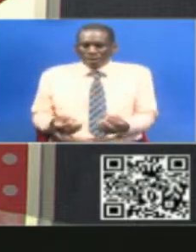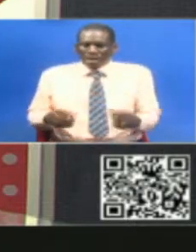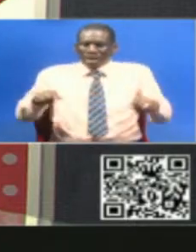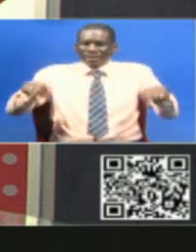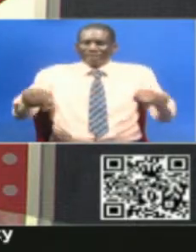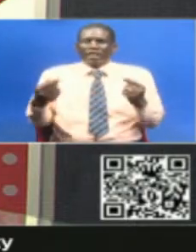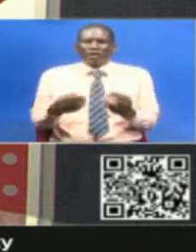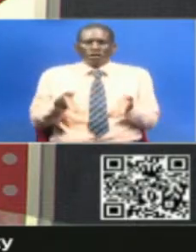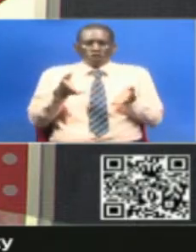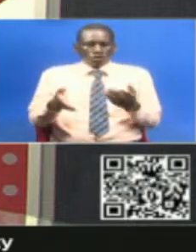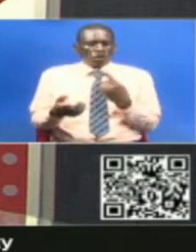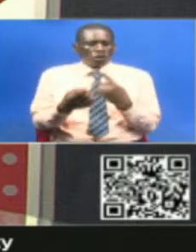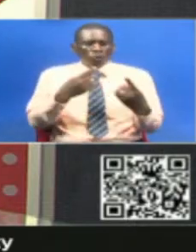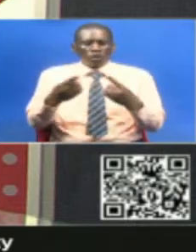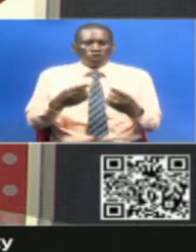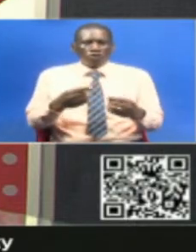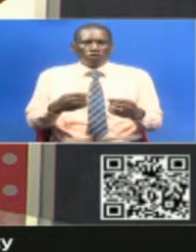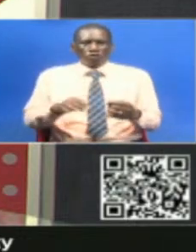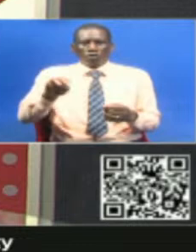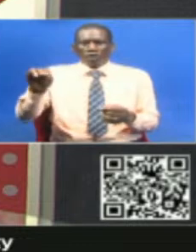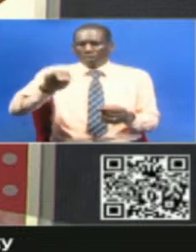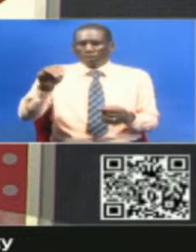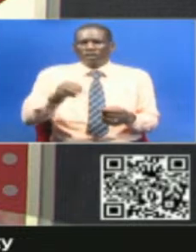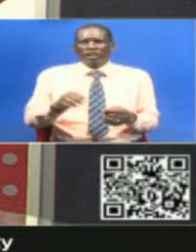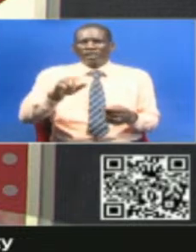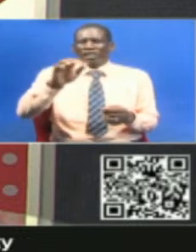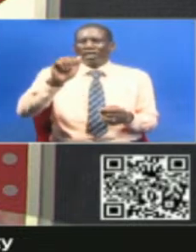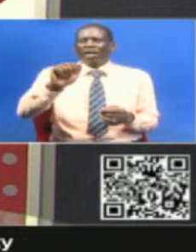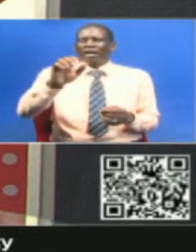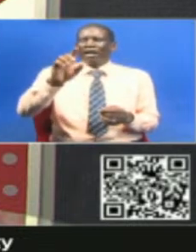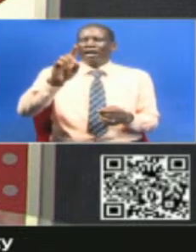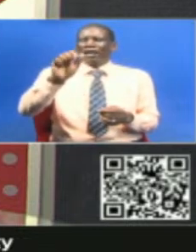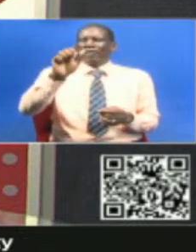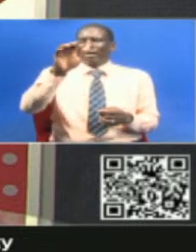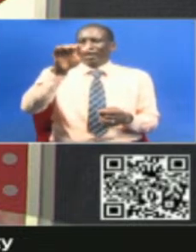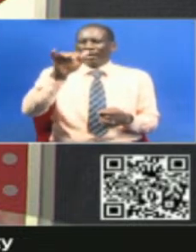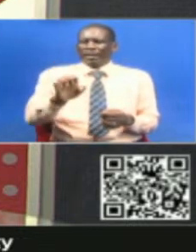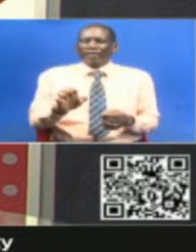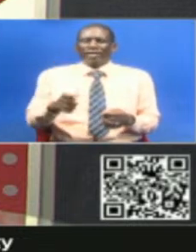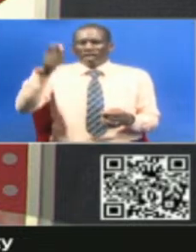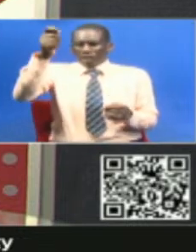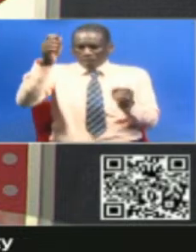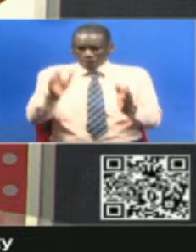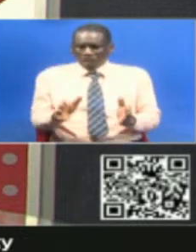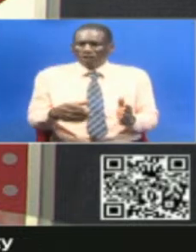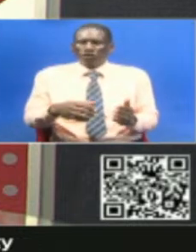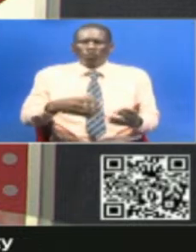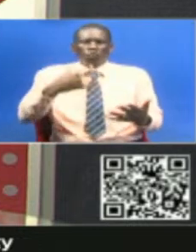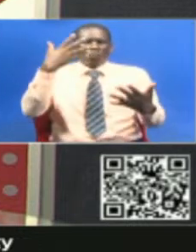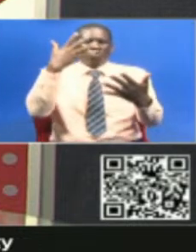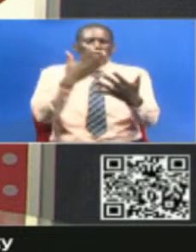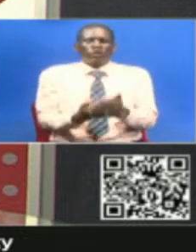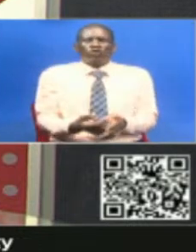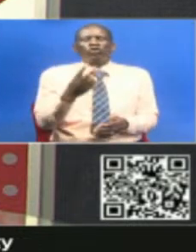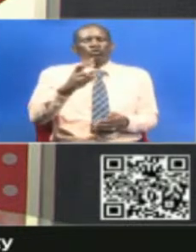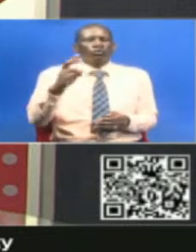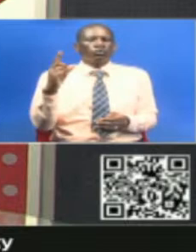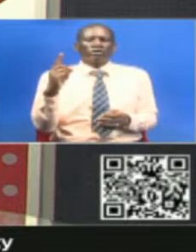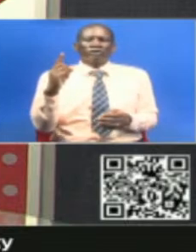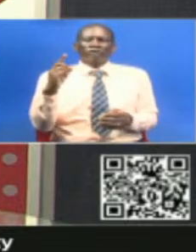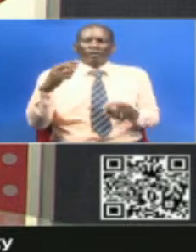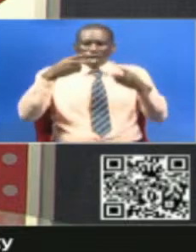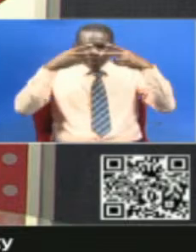Chief Magistrate Francis Andayi, the man who sent to prison two terrorists who conspired with others to